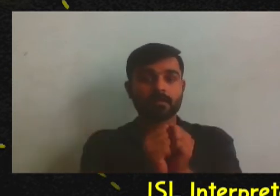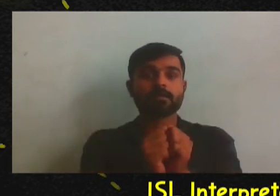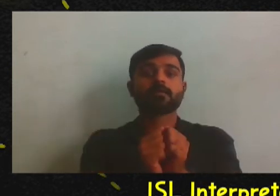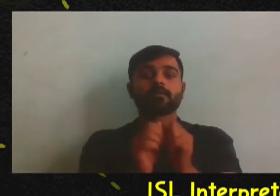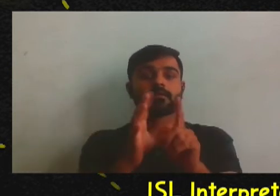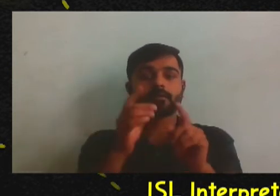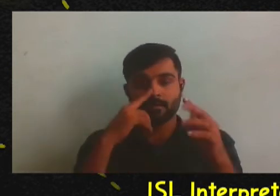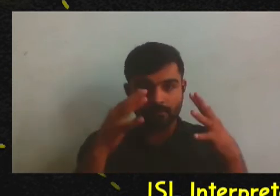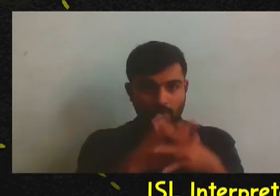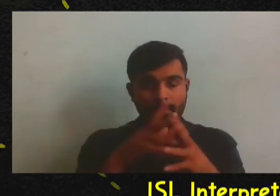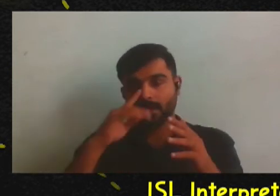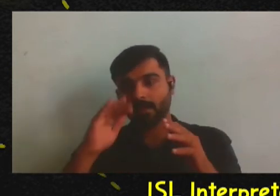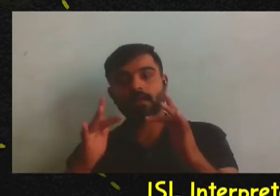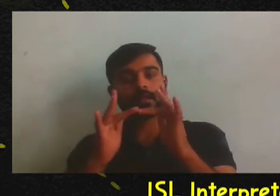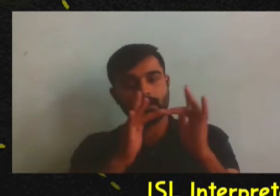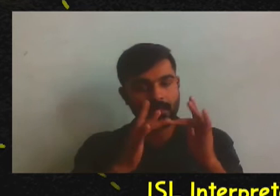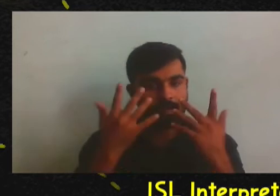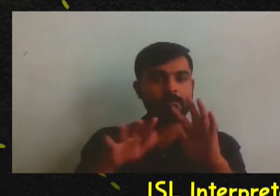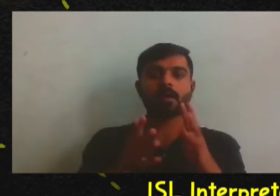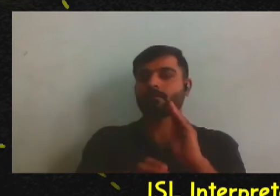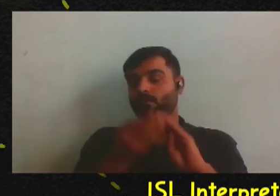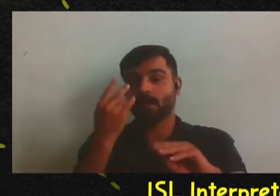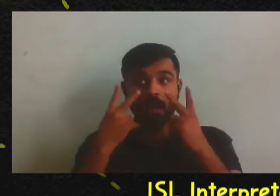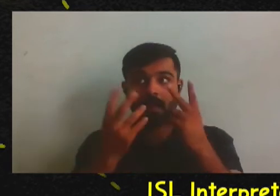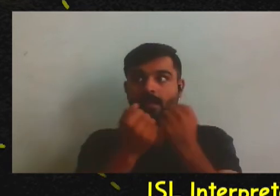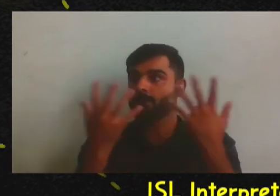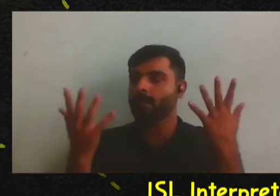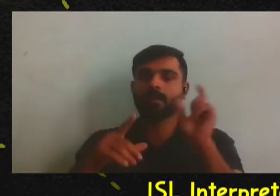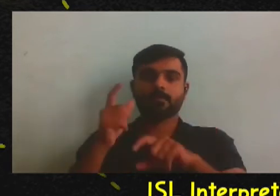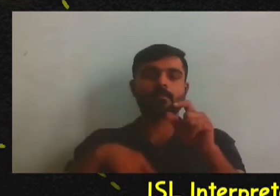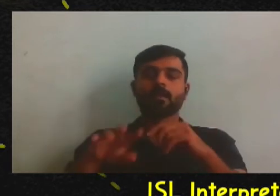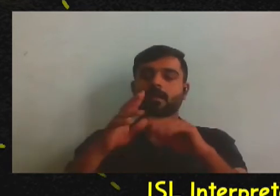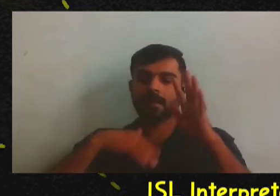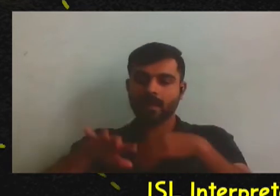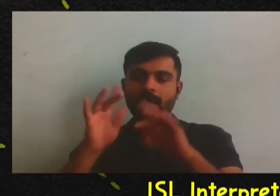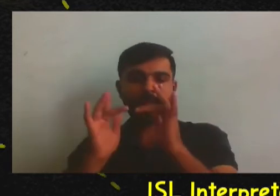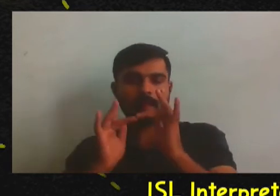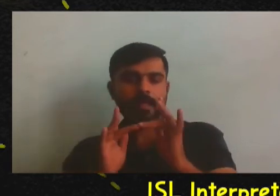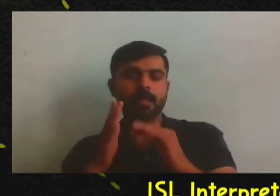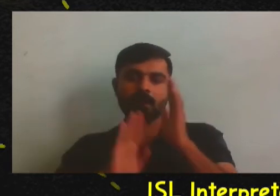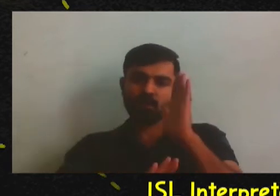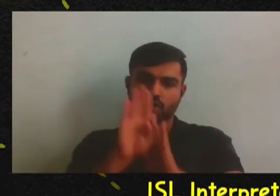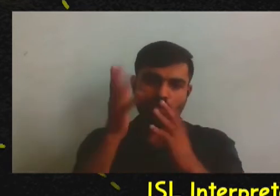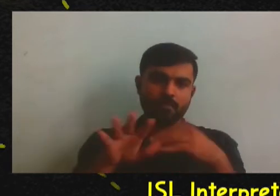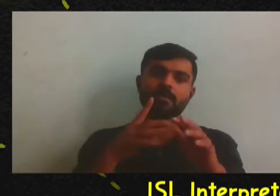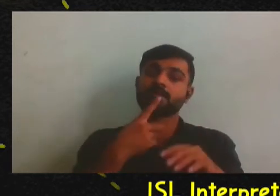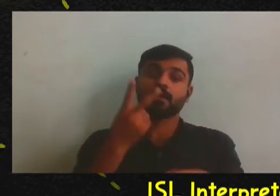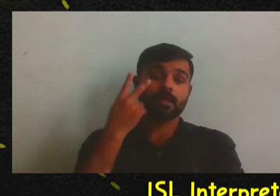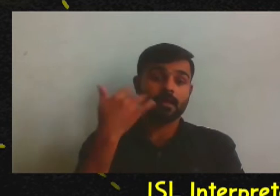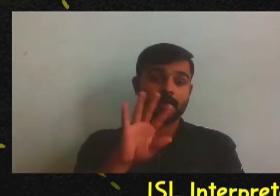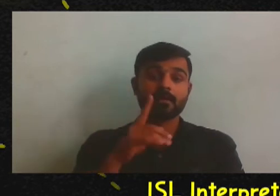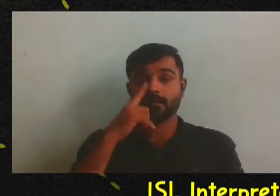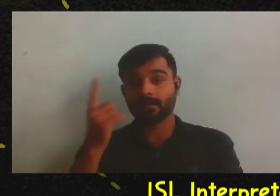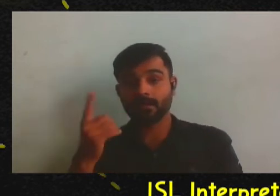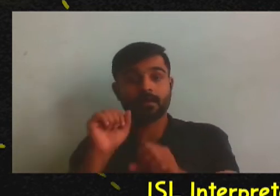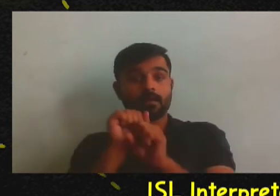against women and girls online, as much as we see a lot of this misogyny online growing as well, we also see that girls are